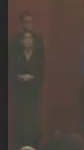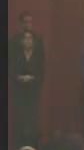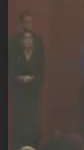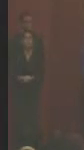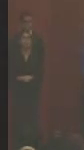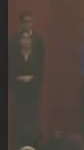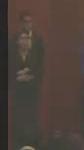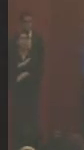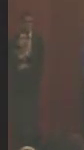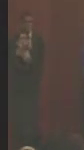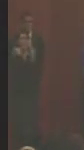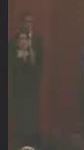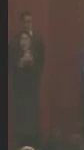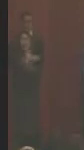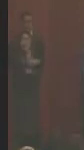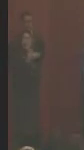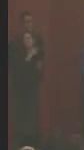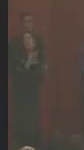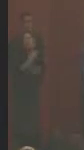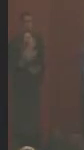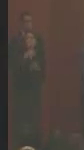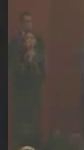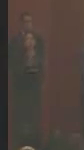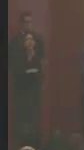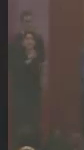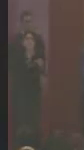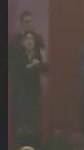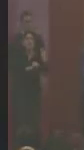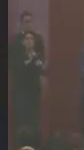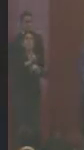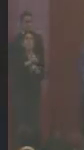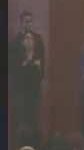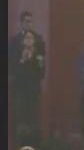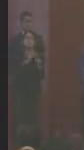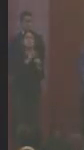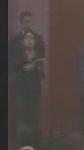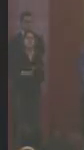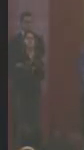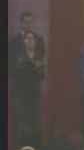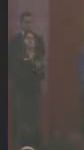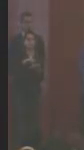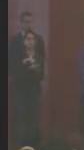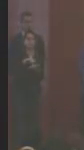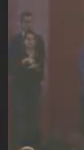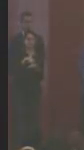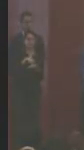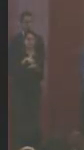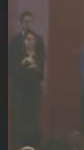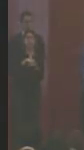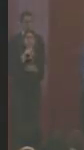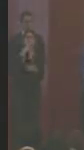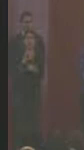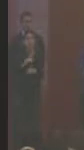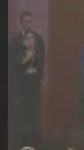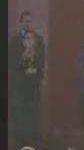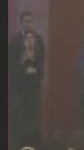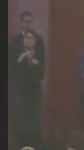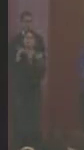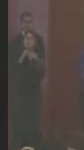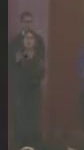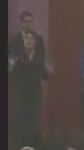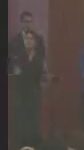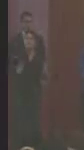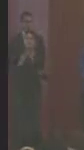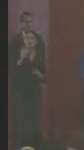All of the actions that have been carried out have had as its main axis the vulnerable areas of the country, with the aim